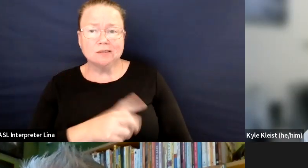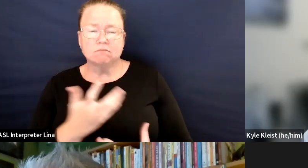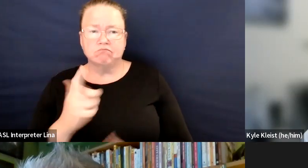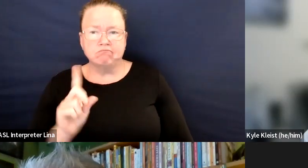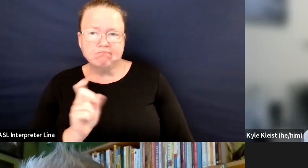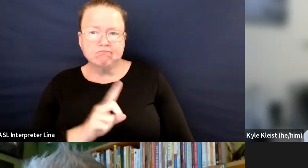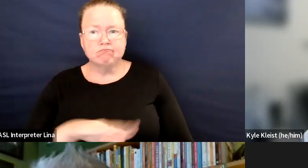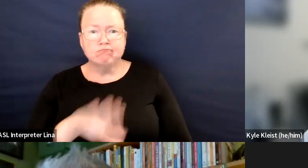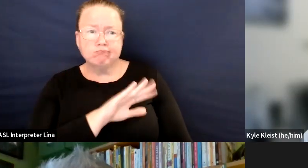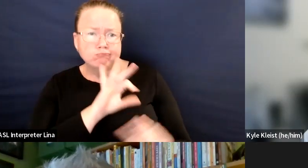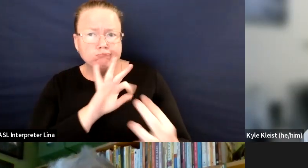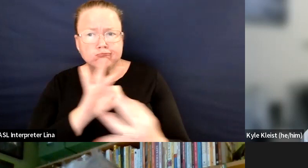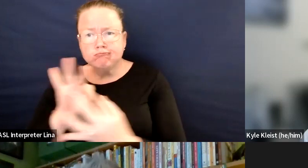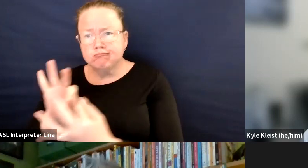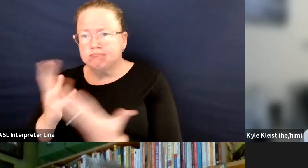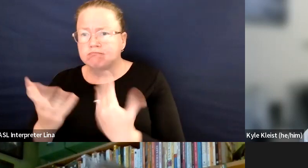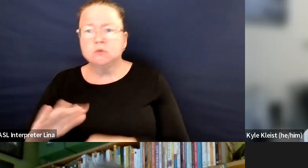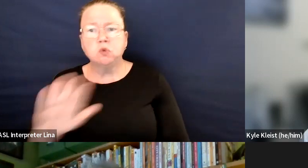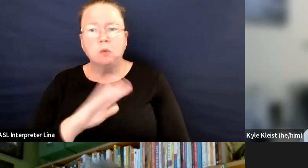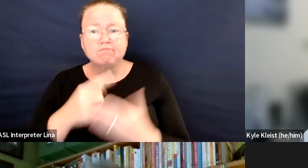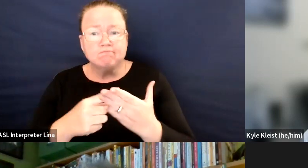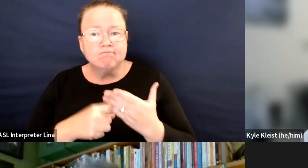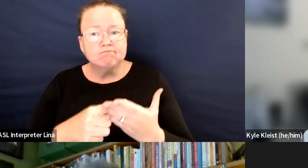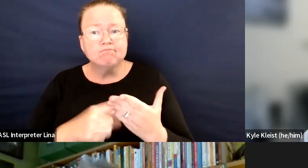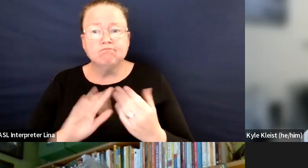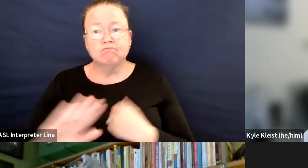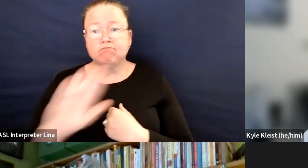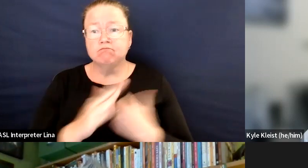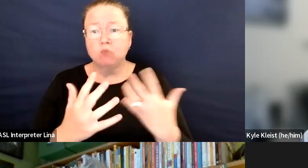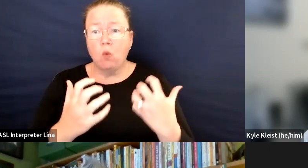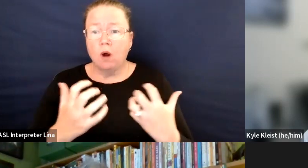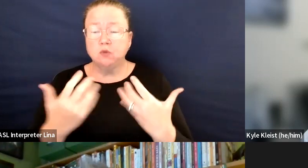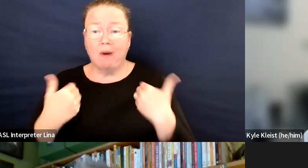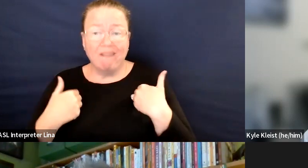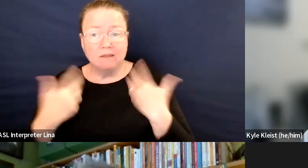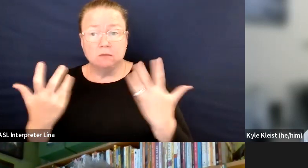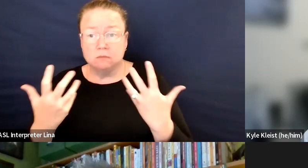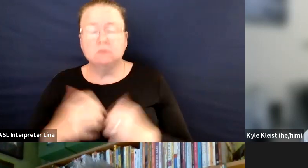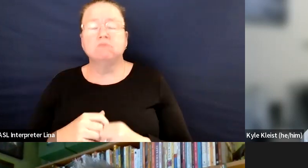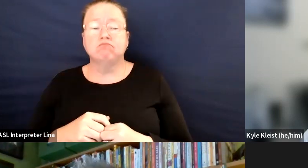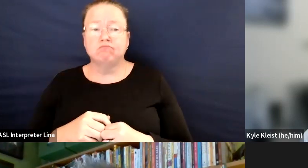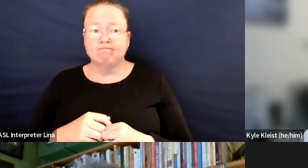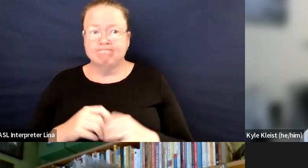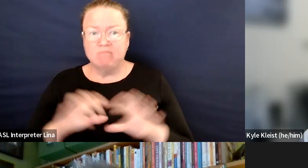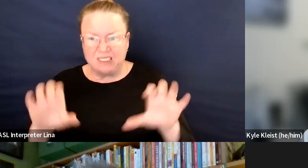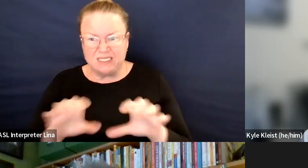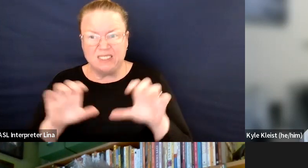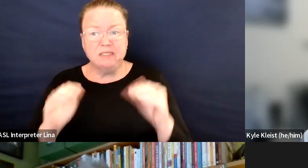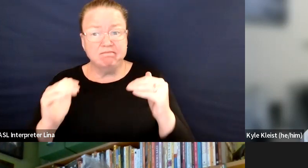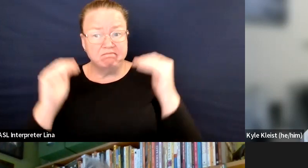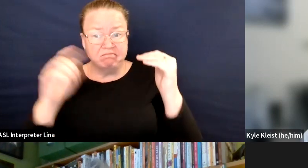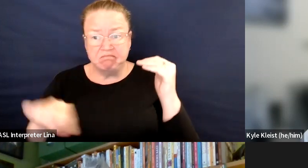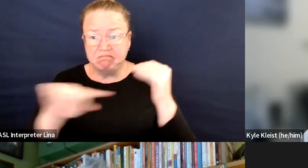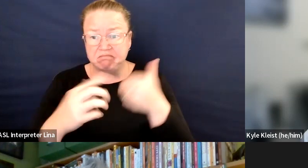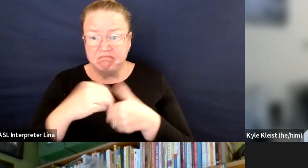them for their input a lot. What discussions they would like to have, what activities or events they would like to do,